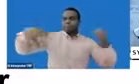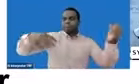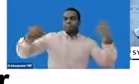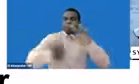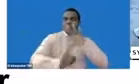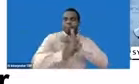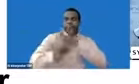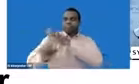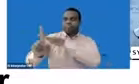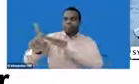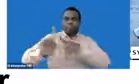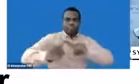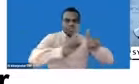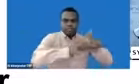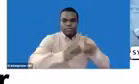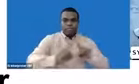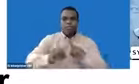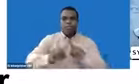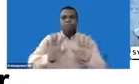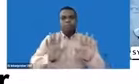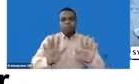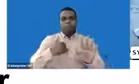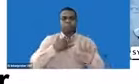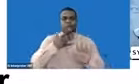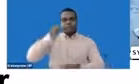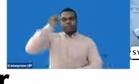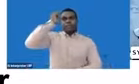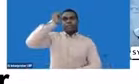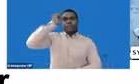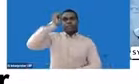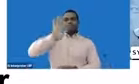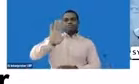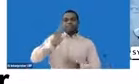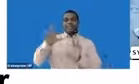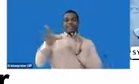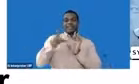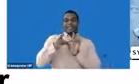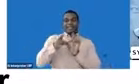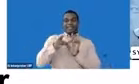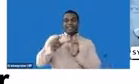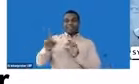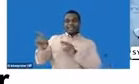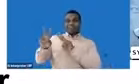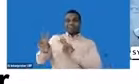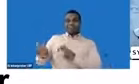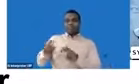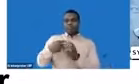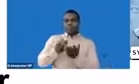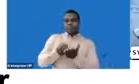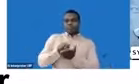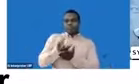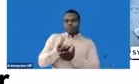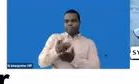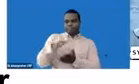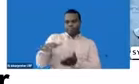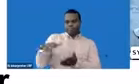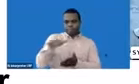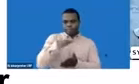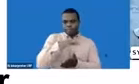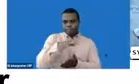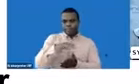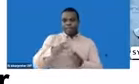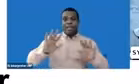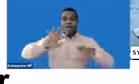to do that in the email, in the thank you email we send out afterwards. So another question